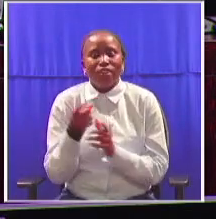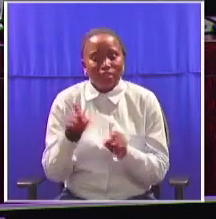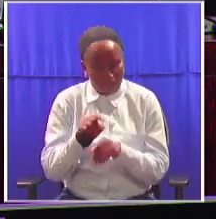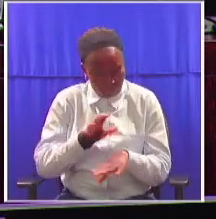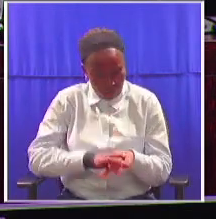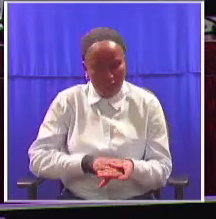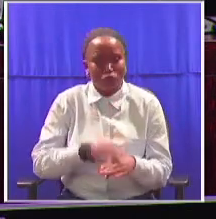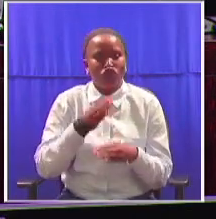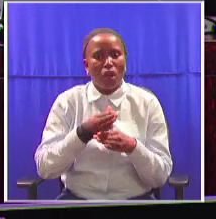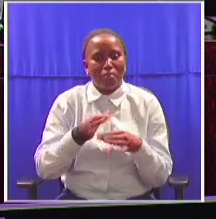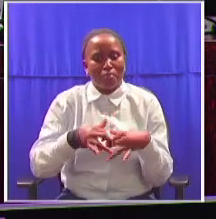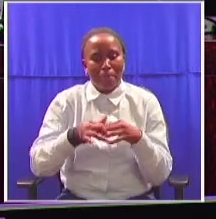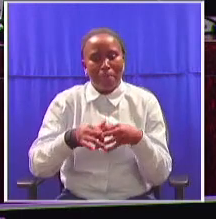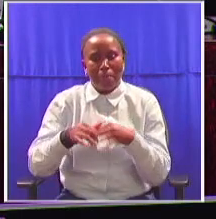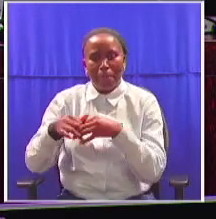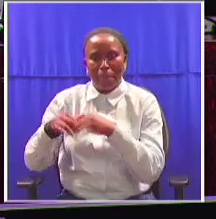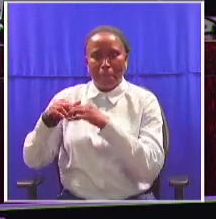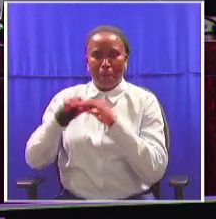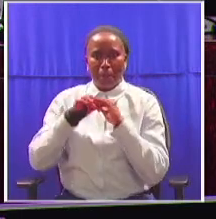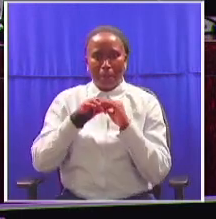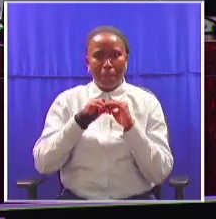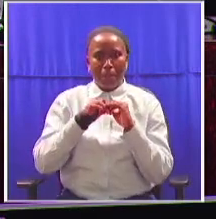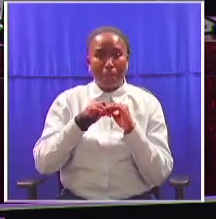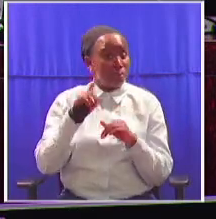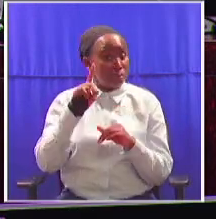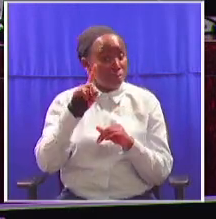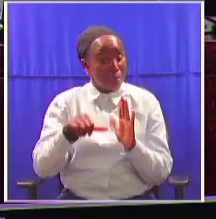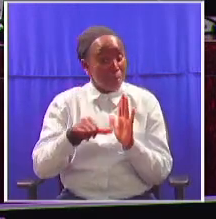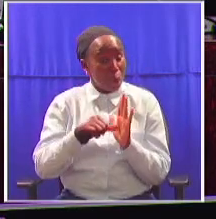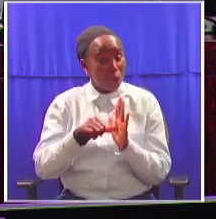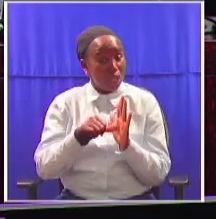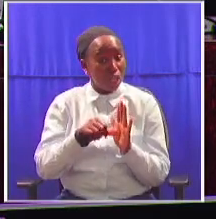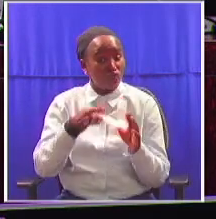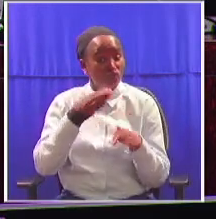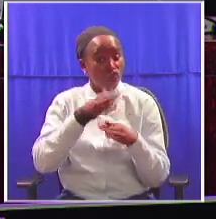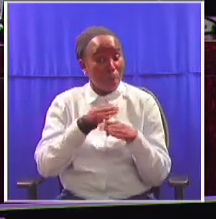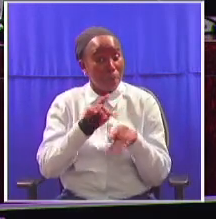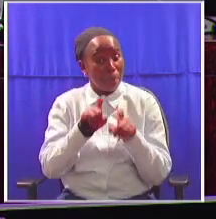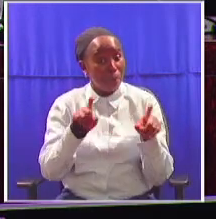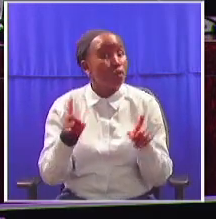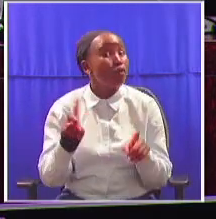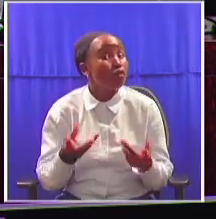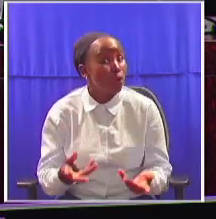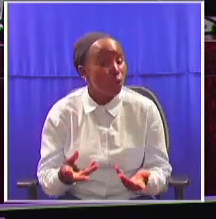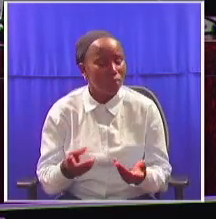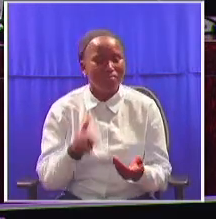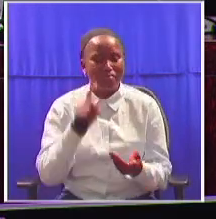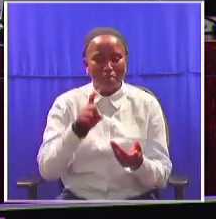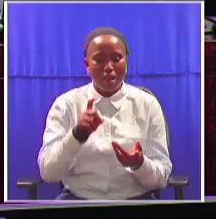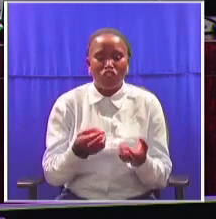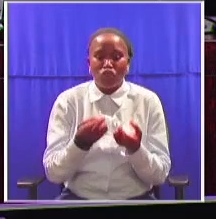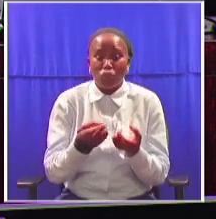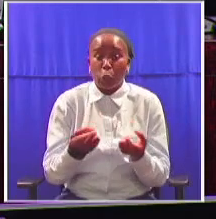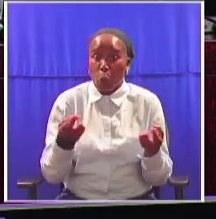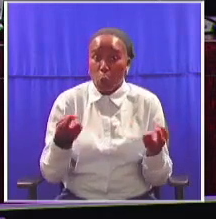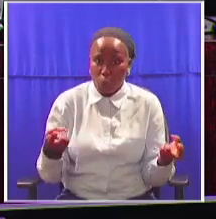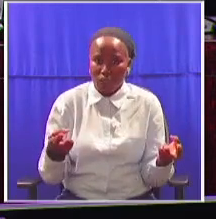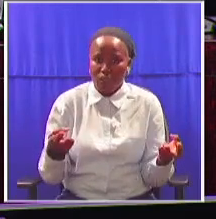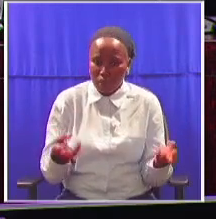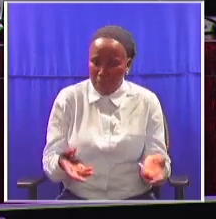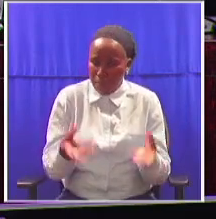A vital part of this work is to mobilize the resources as well